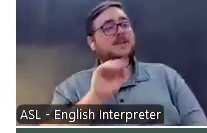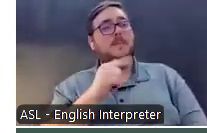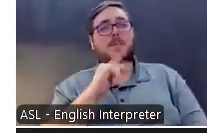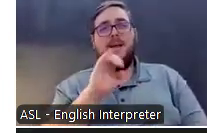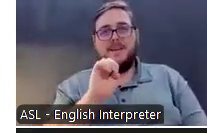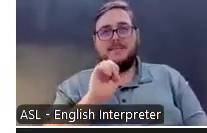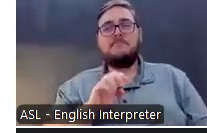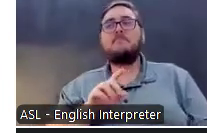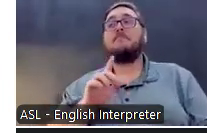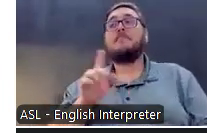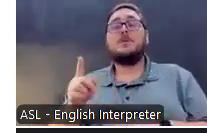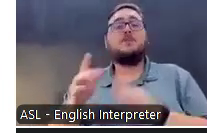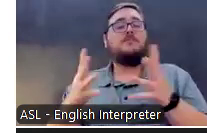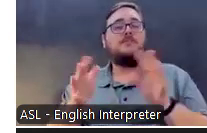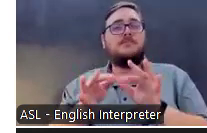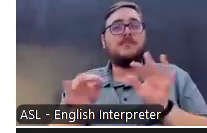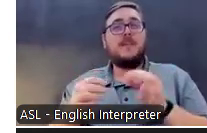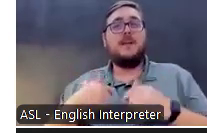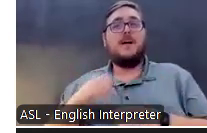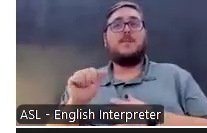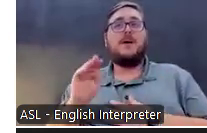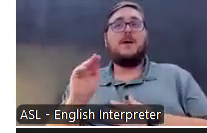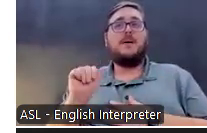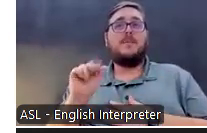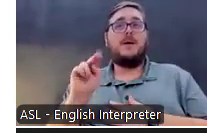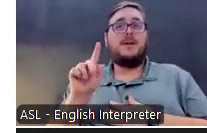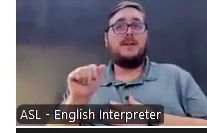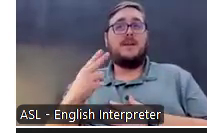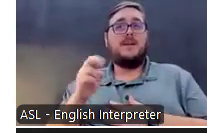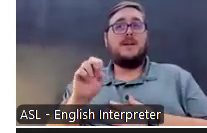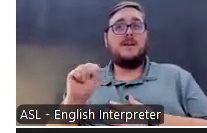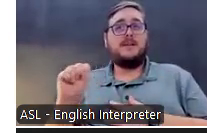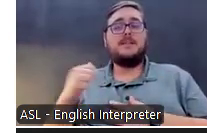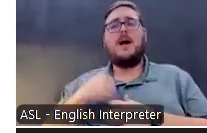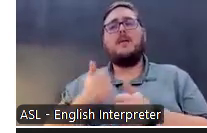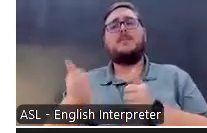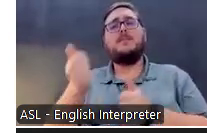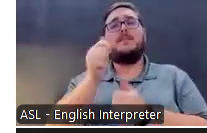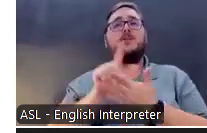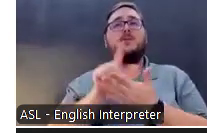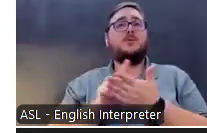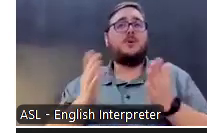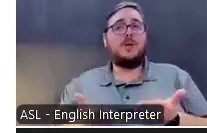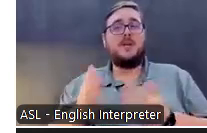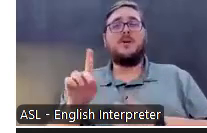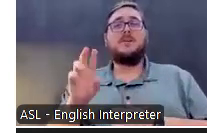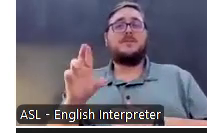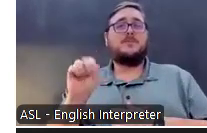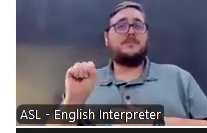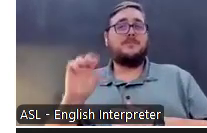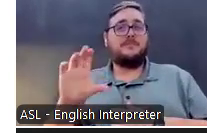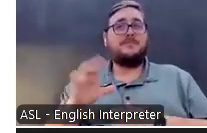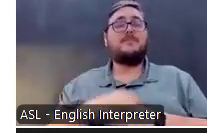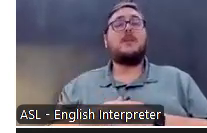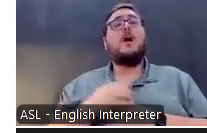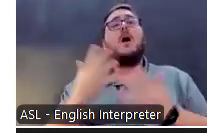name's Amanda Hess. I'm one of the senior attorneys here at Disability Rights South Carolina. And I just want to thank you all for